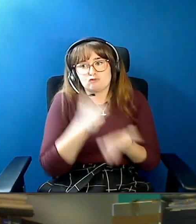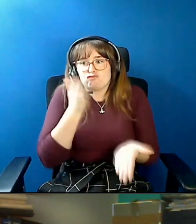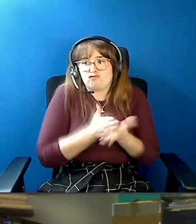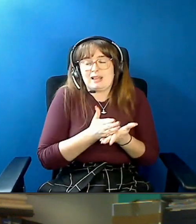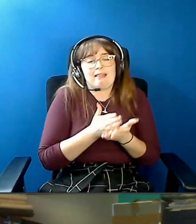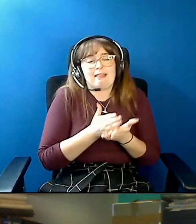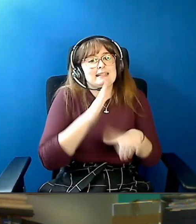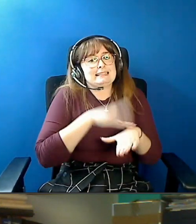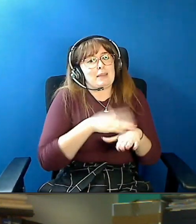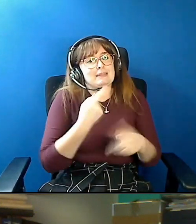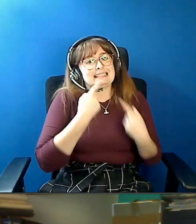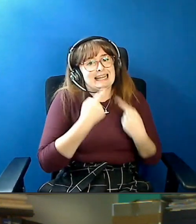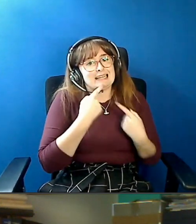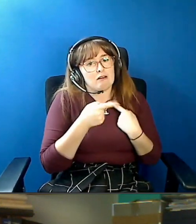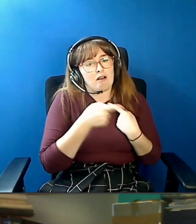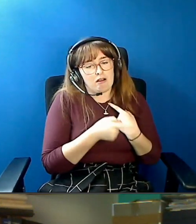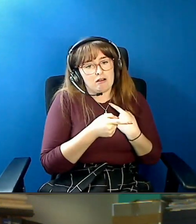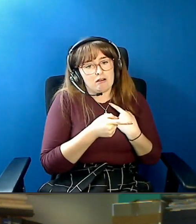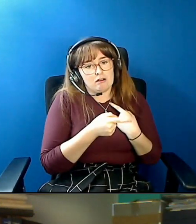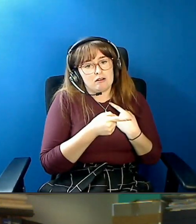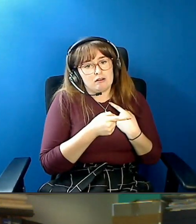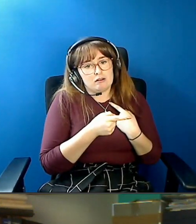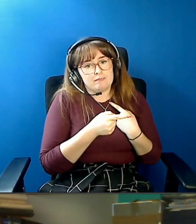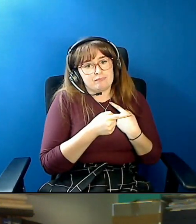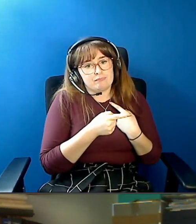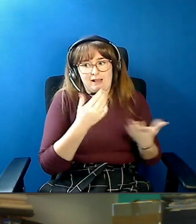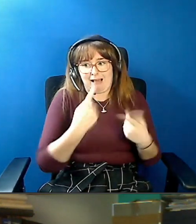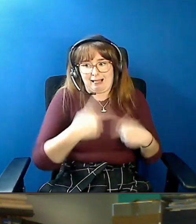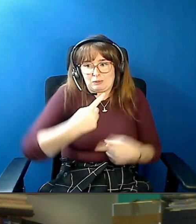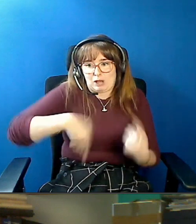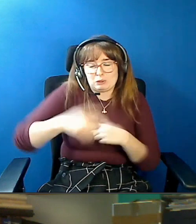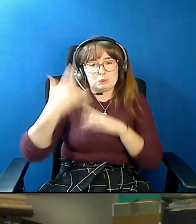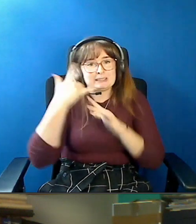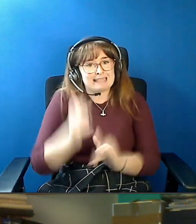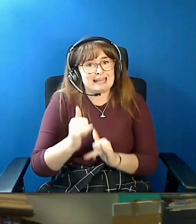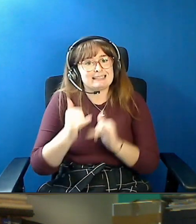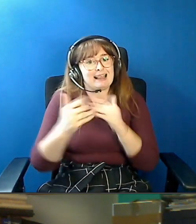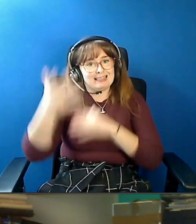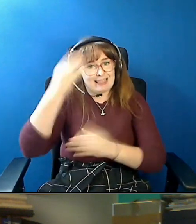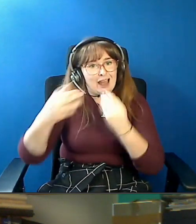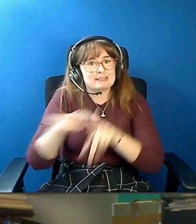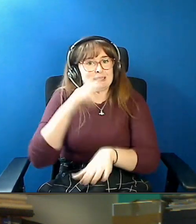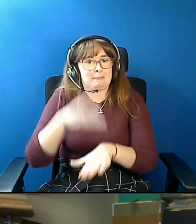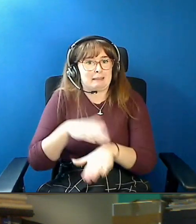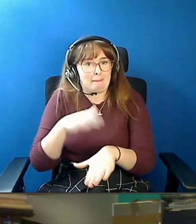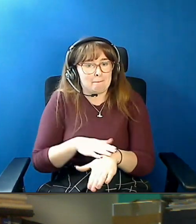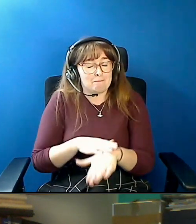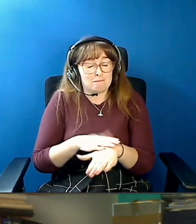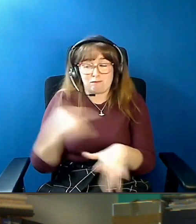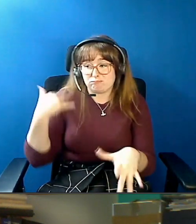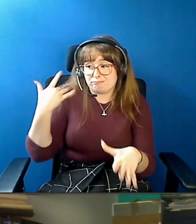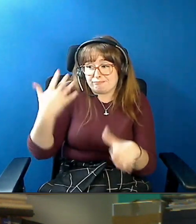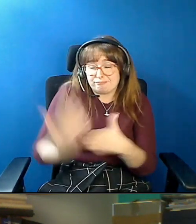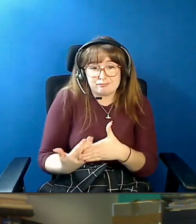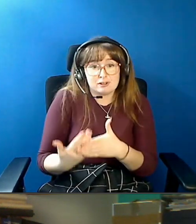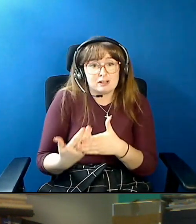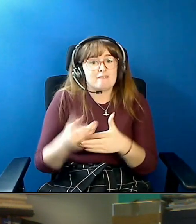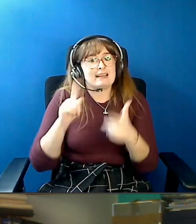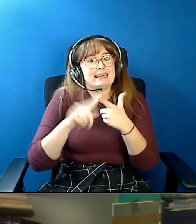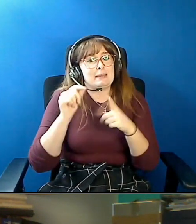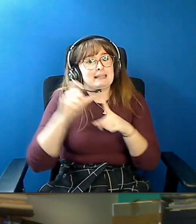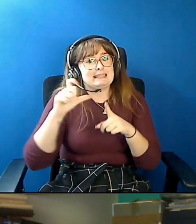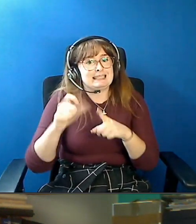allows test and learn as you retrofit properties. So that for a long time we've sort of looked at the EPC before